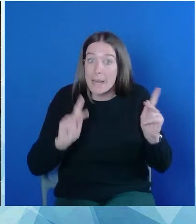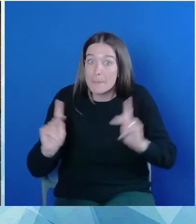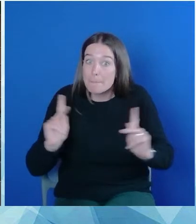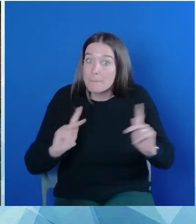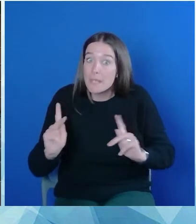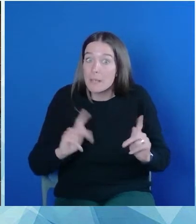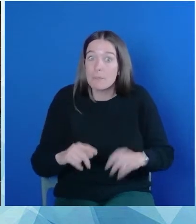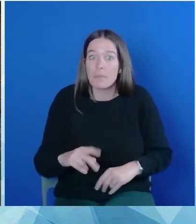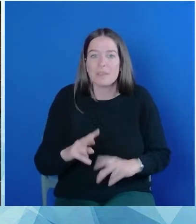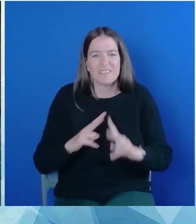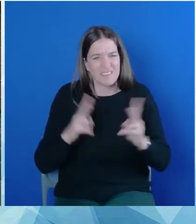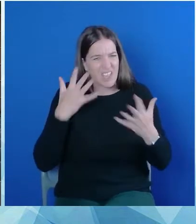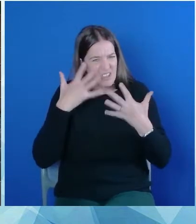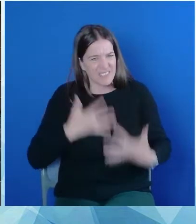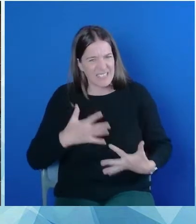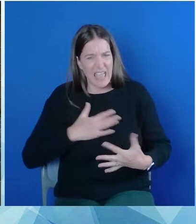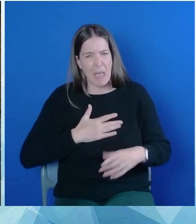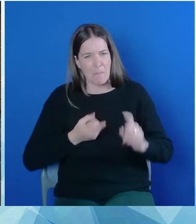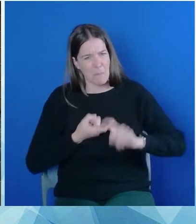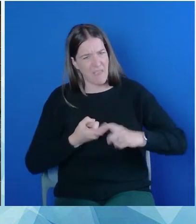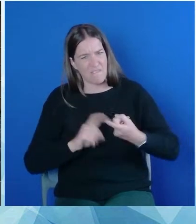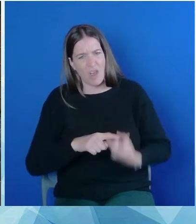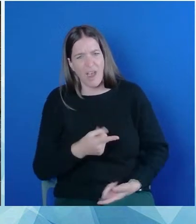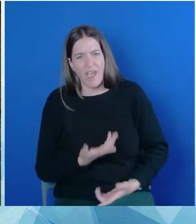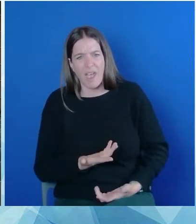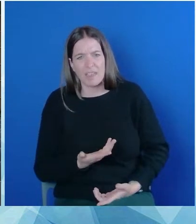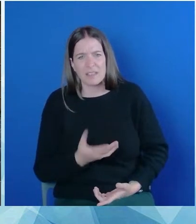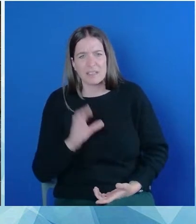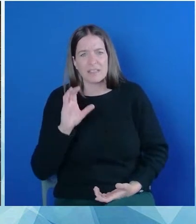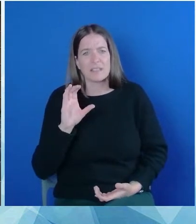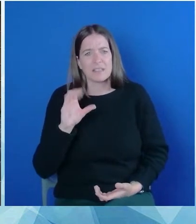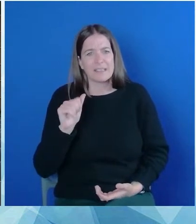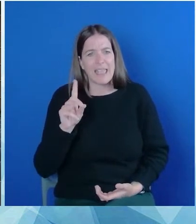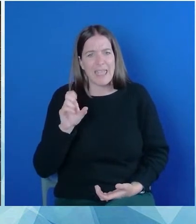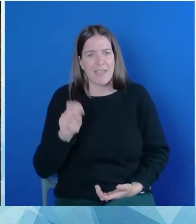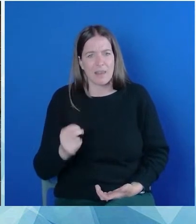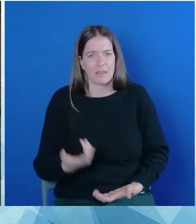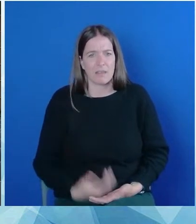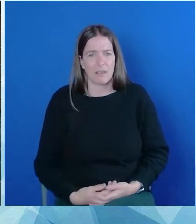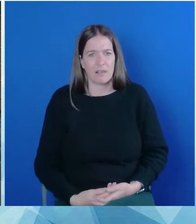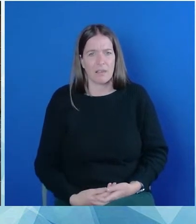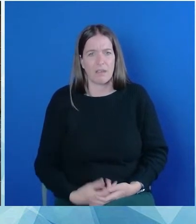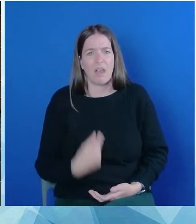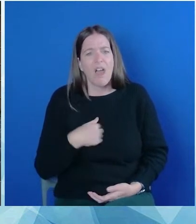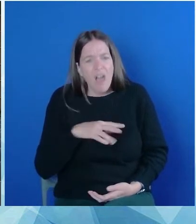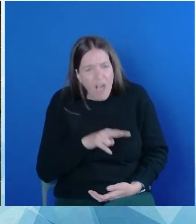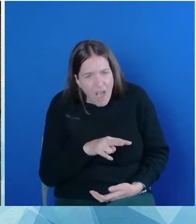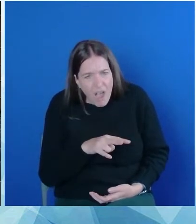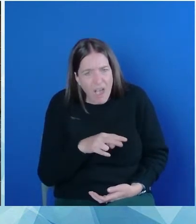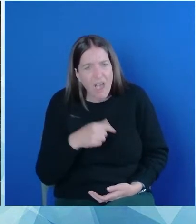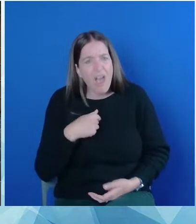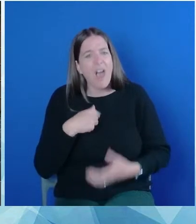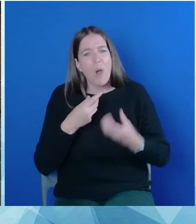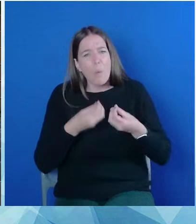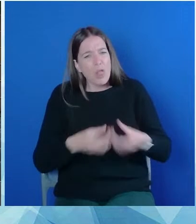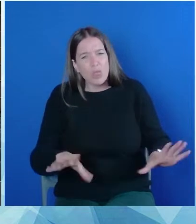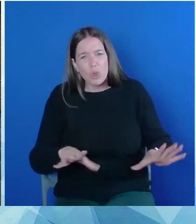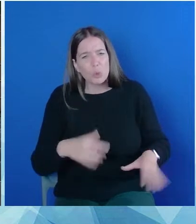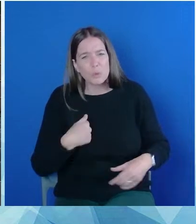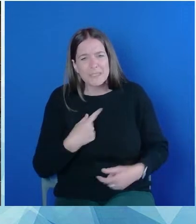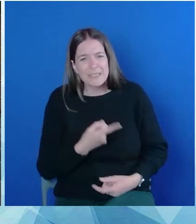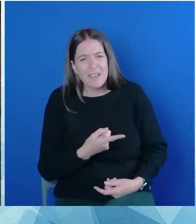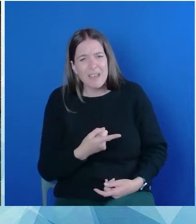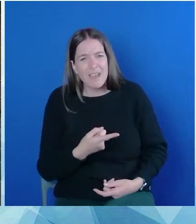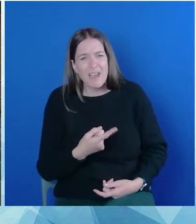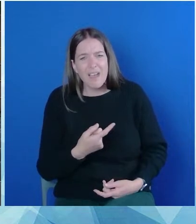there are a lot of people who are not. And I'm very sad for my friends, my friend Caden that goes here still. I don't